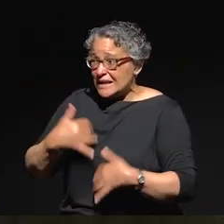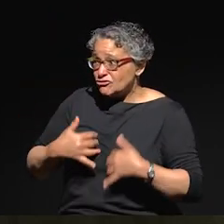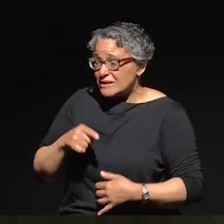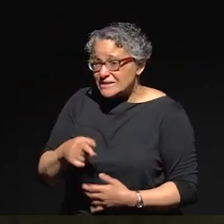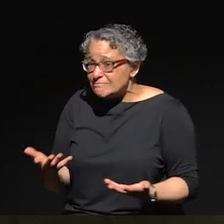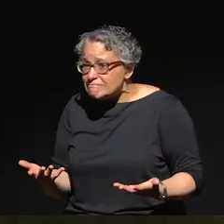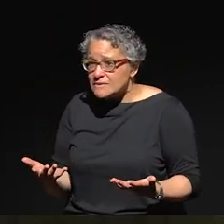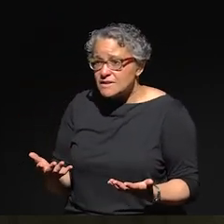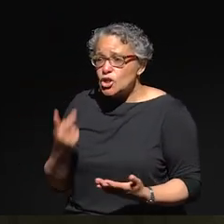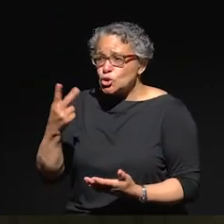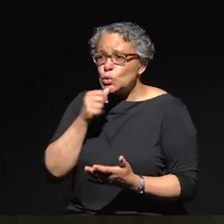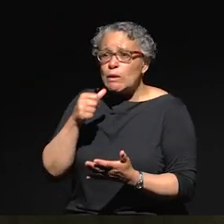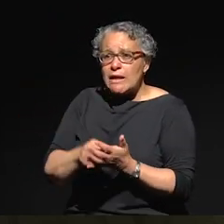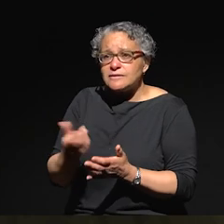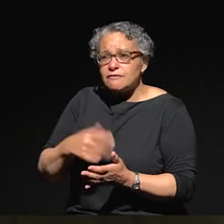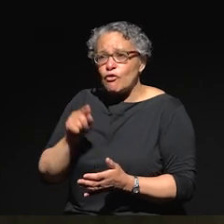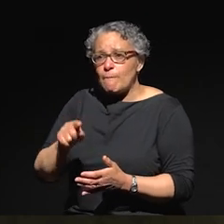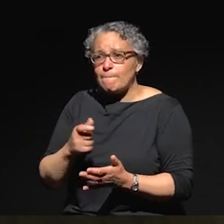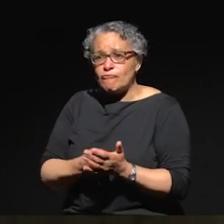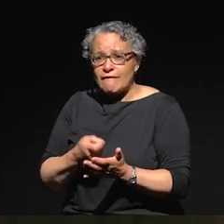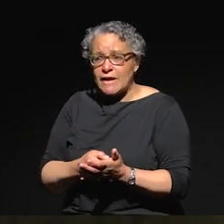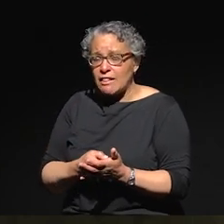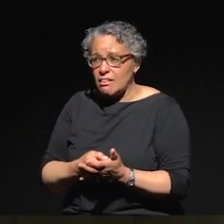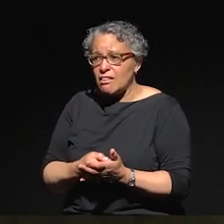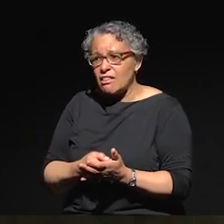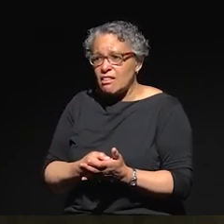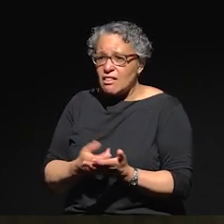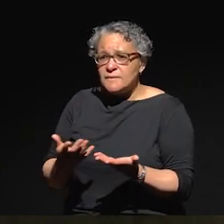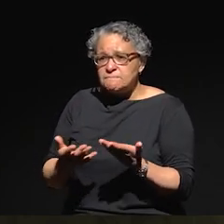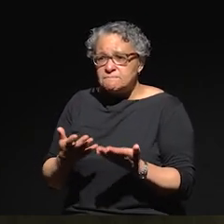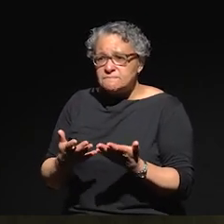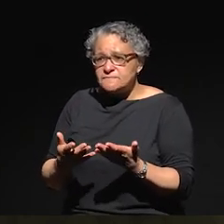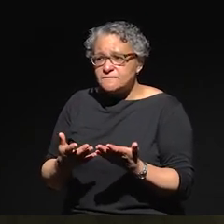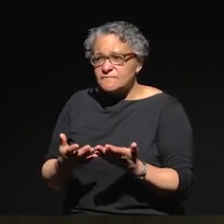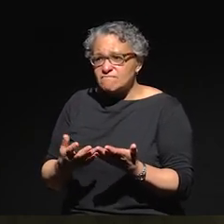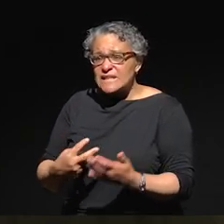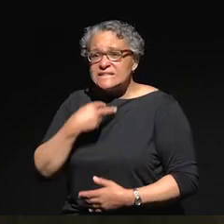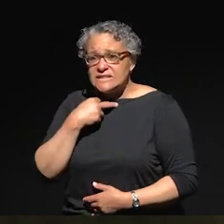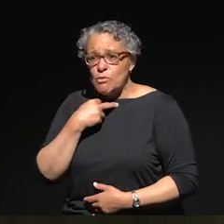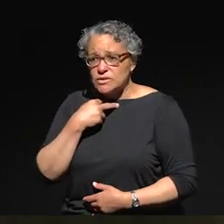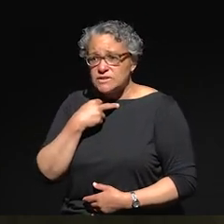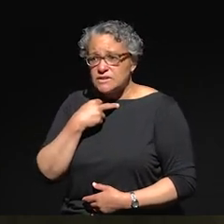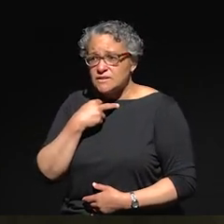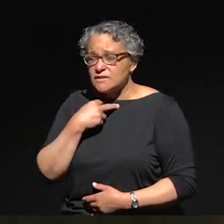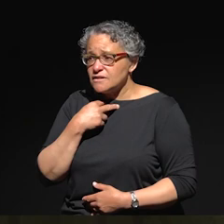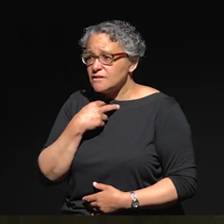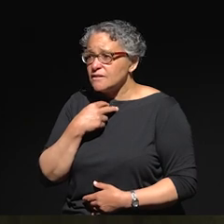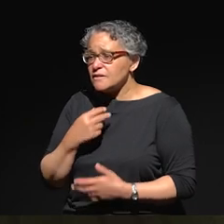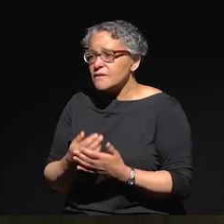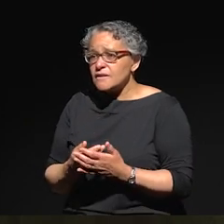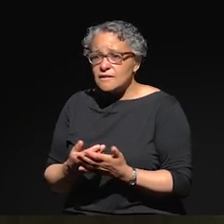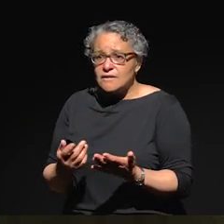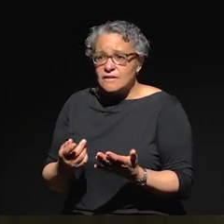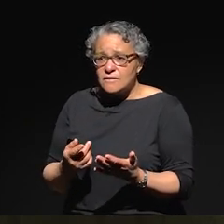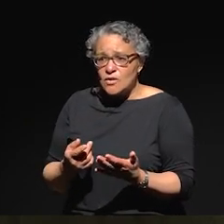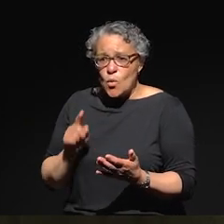have two letters from him, and they're in some ways quite disappointing. We only have two letters, so we don't have much documentation about what he was